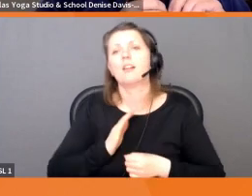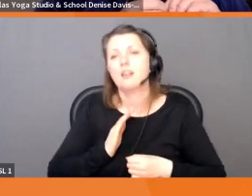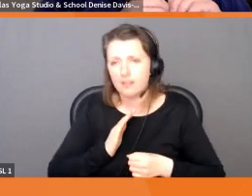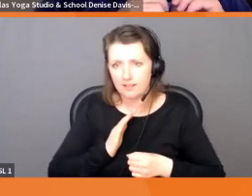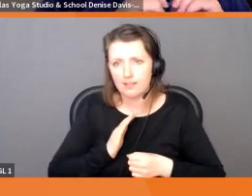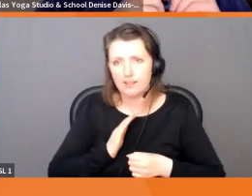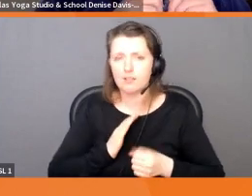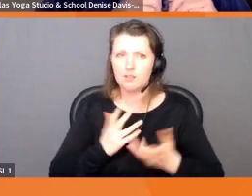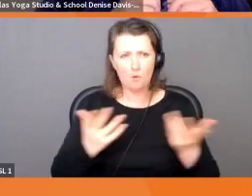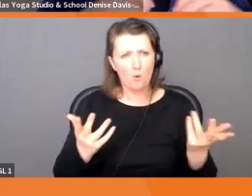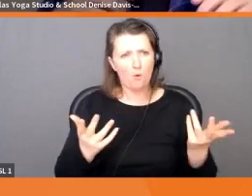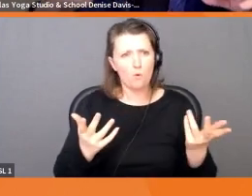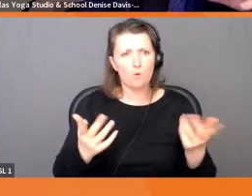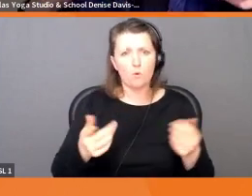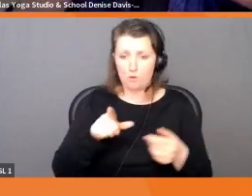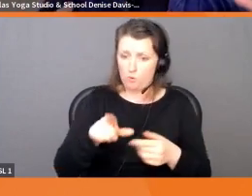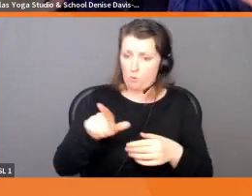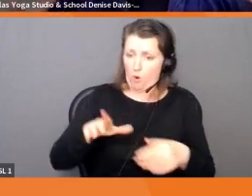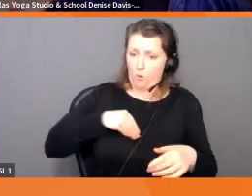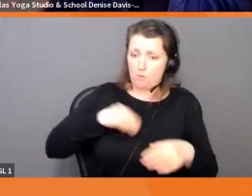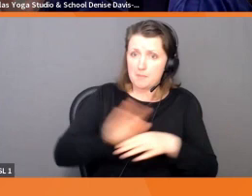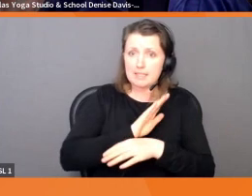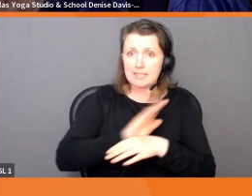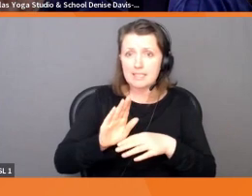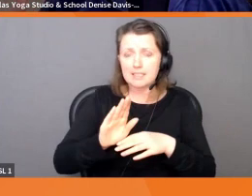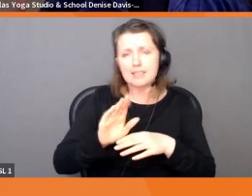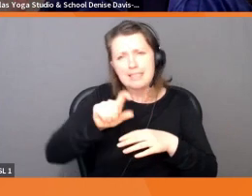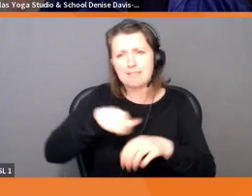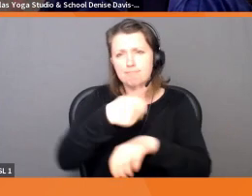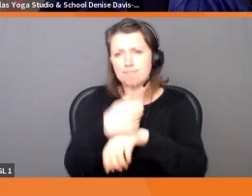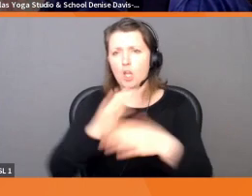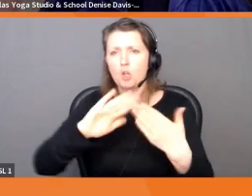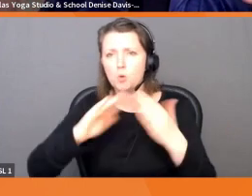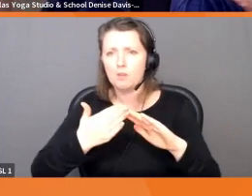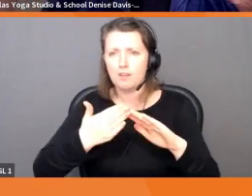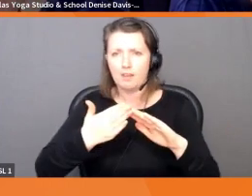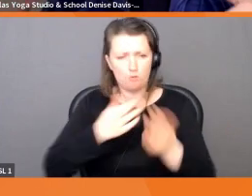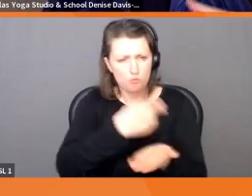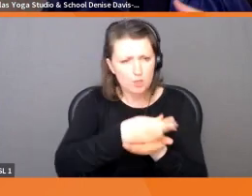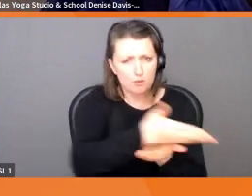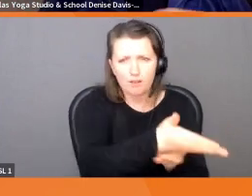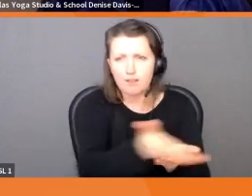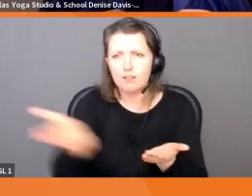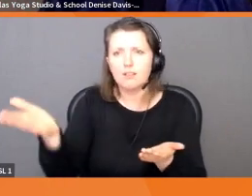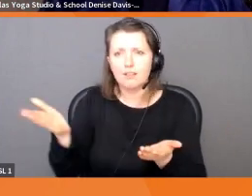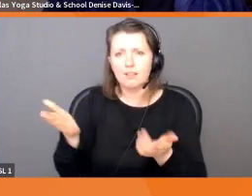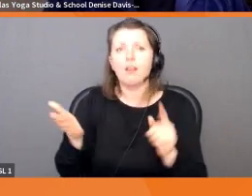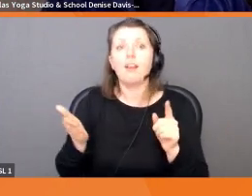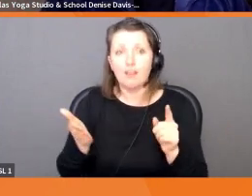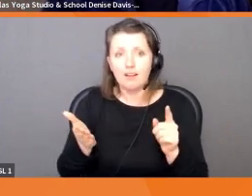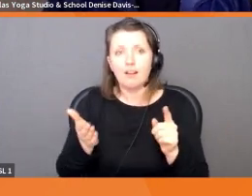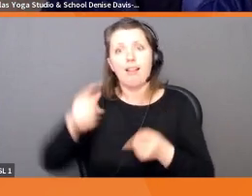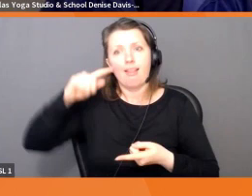community where we balance our mental health as well as all of the other hats that we wear in